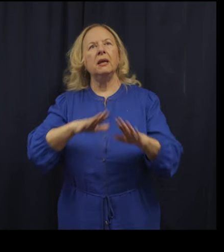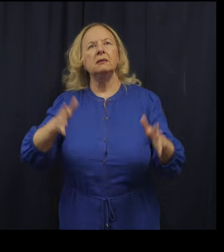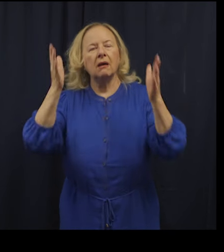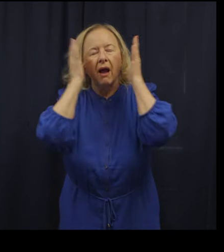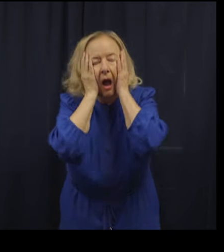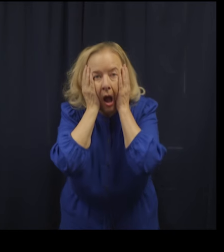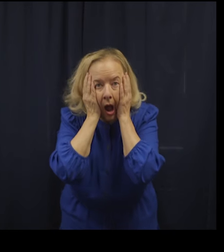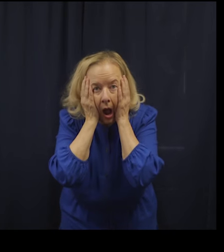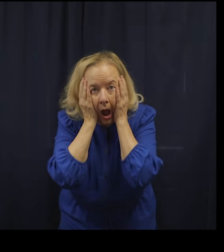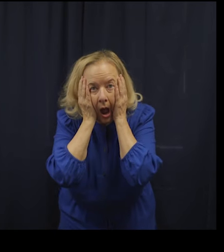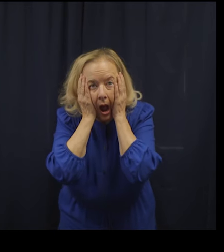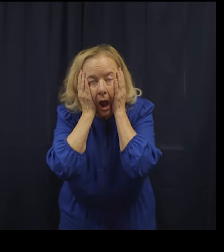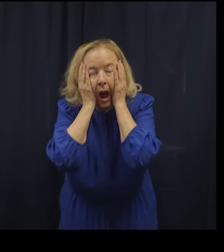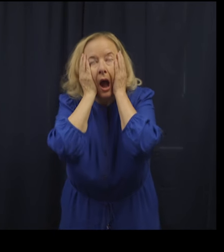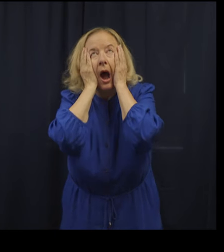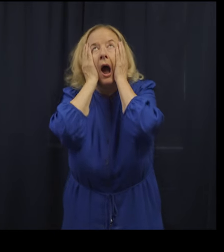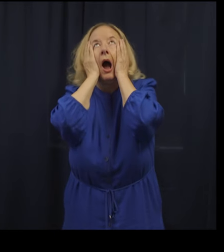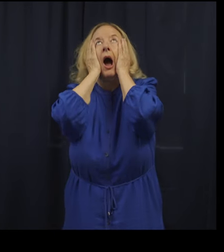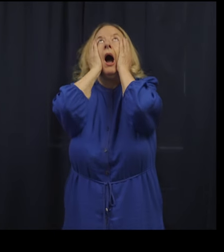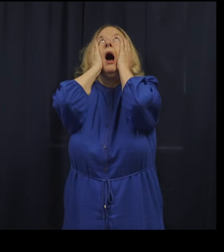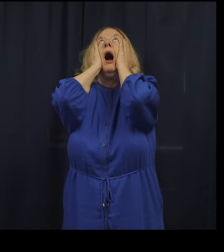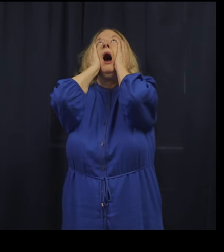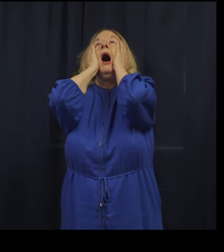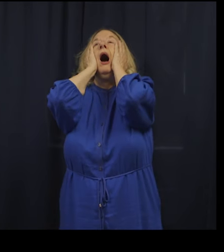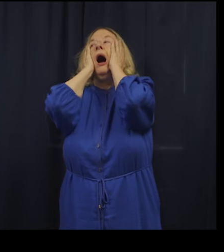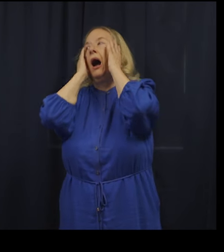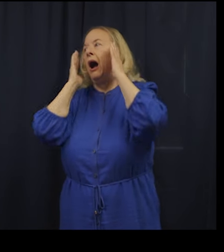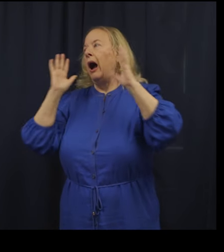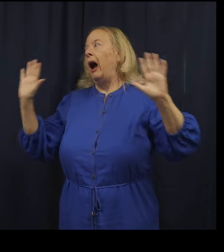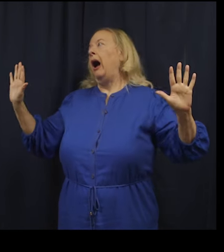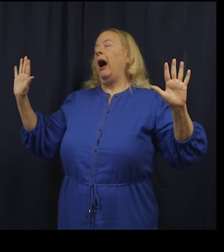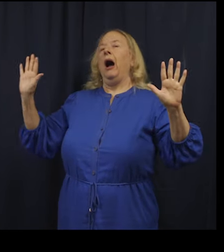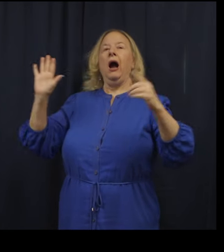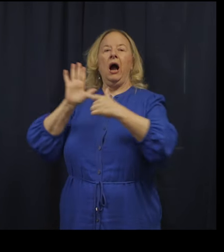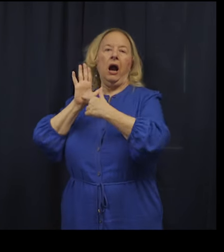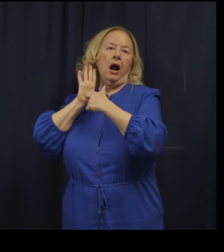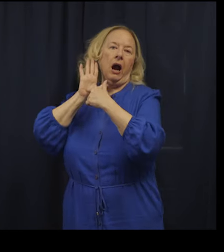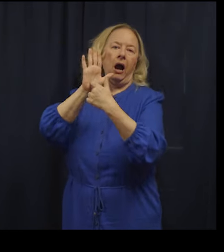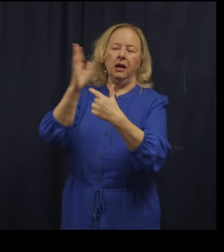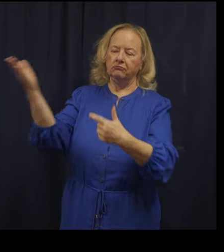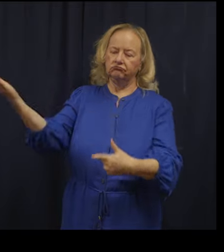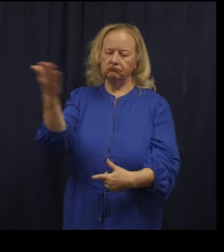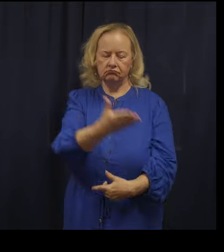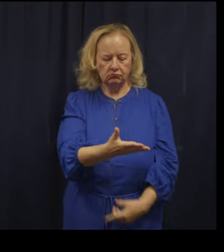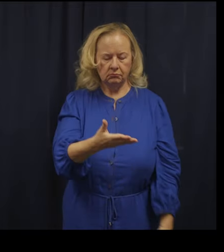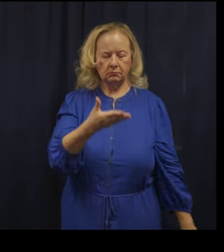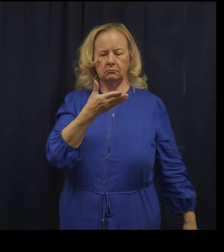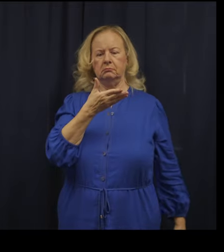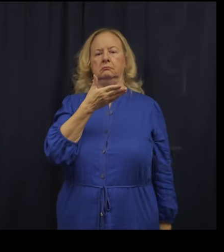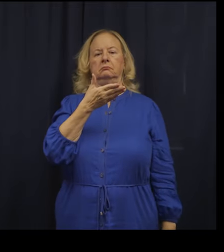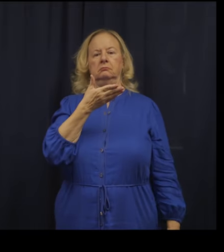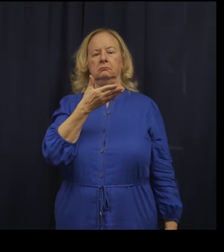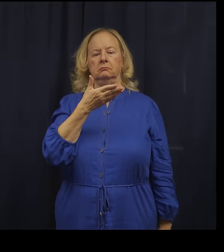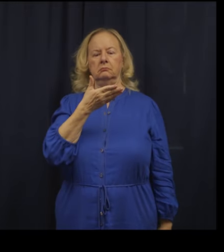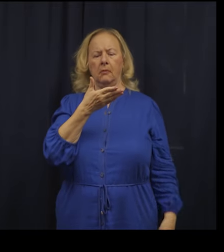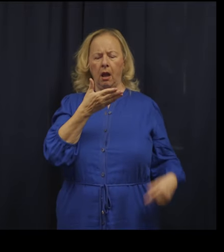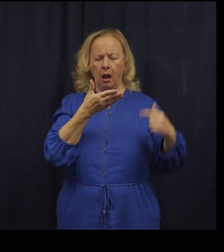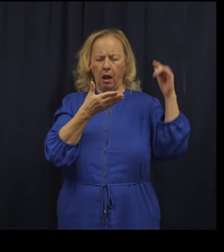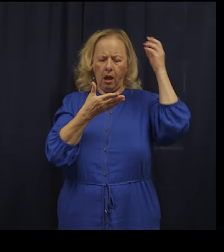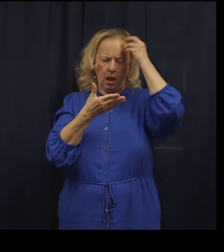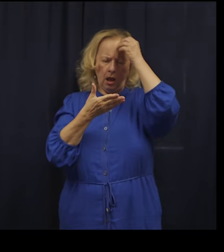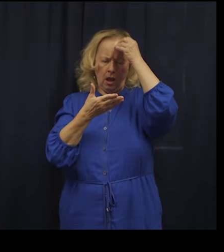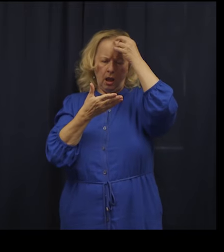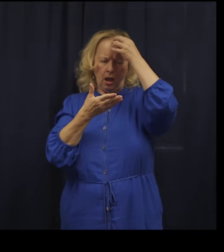peace. And his eyes get about this big, and he takes the paper and he shoves it over to me, you know, but I planted a